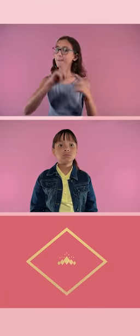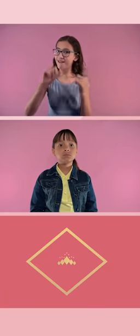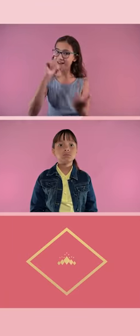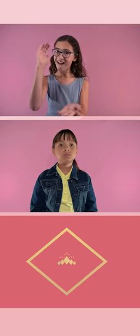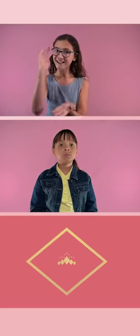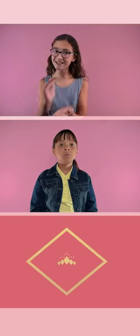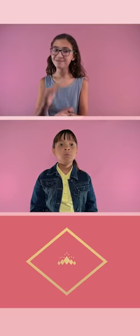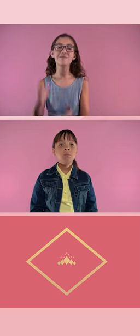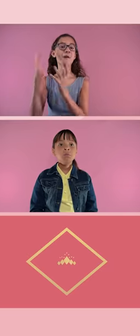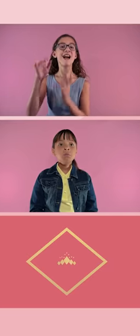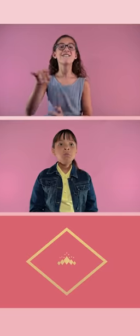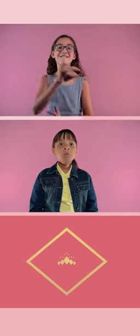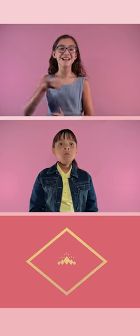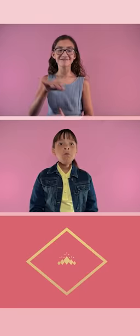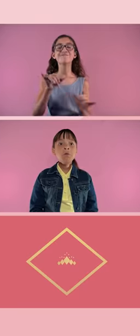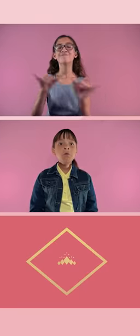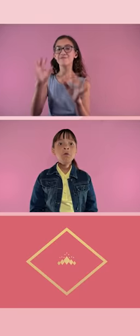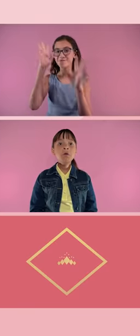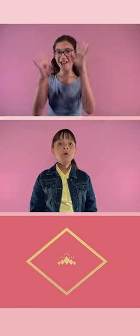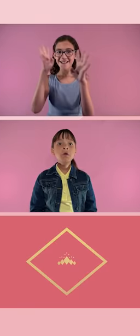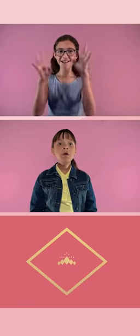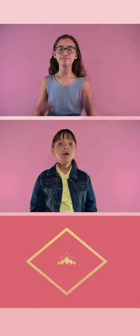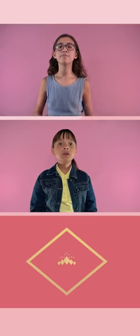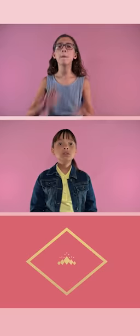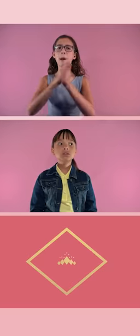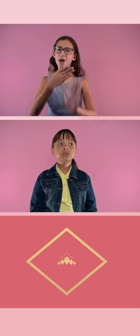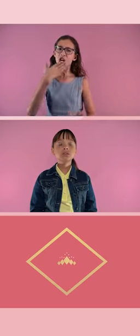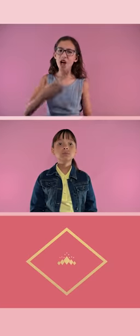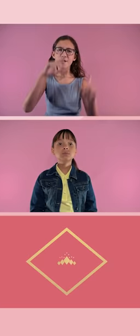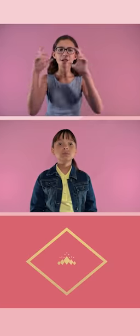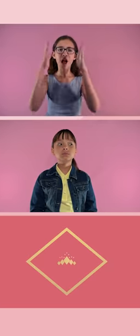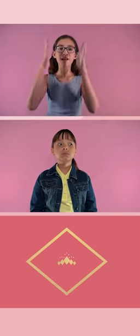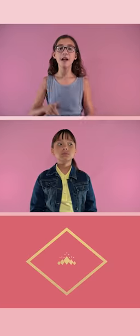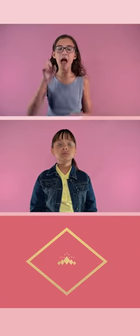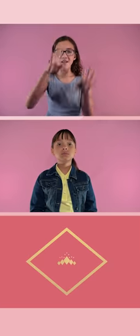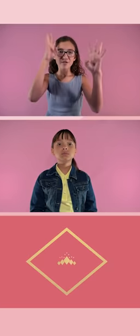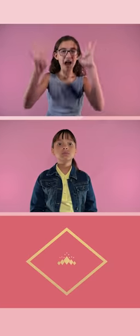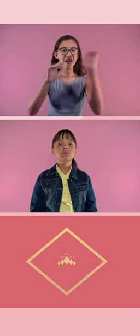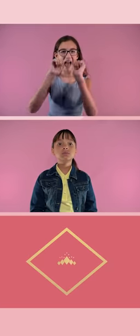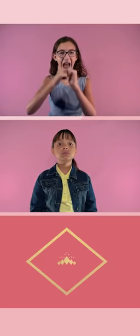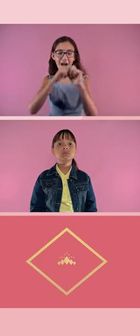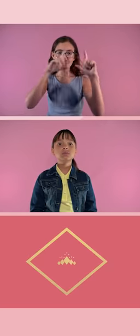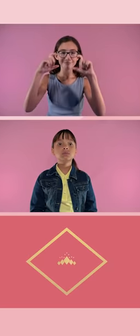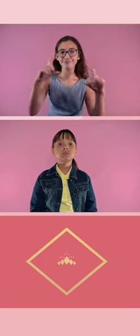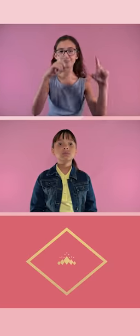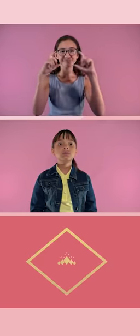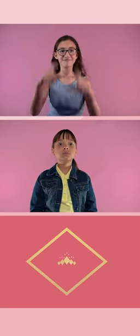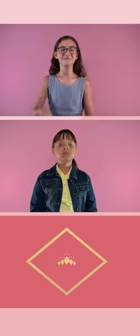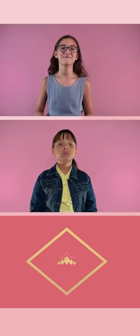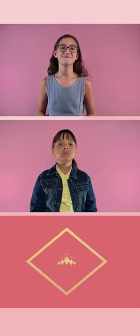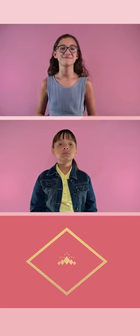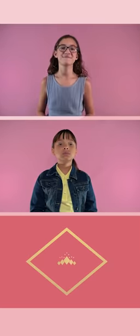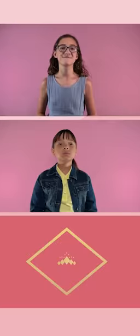last but not least, coconut flakes for creativity. To be a great photographer, you have to be creative with how you take your